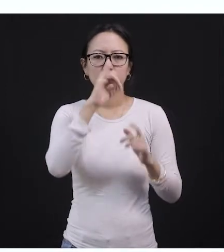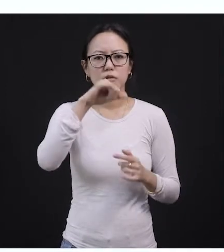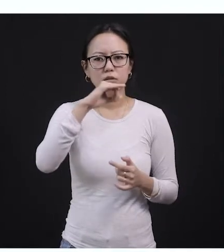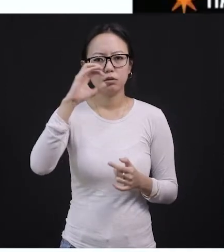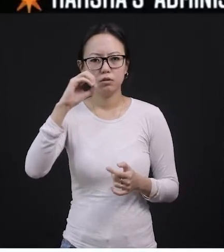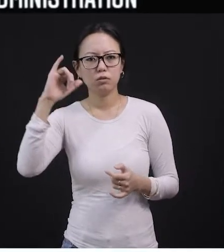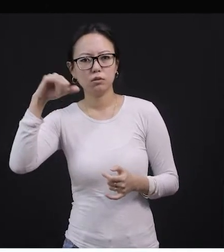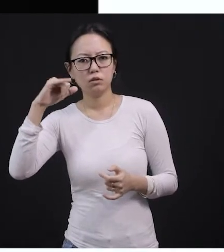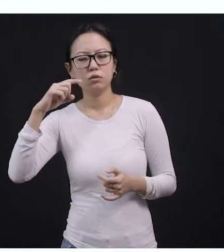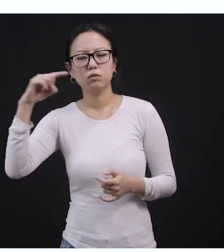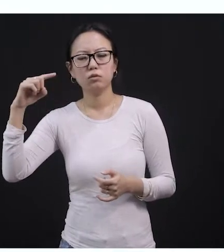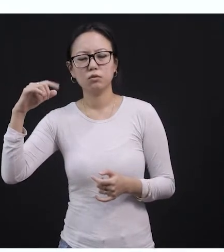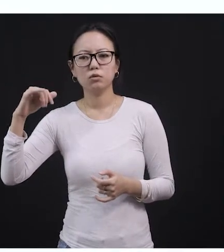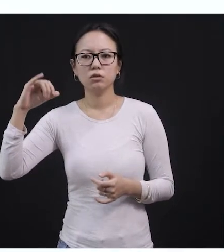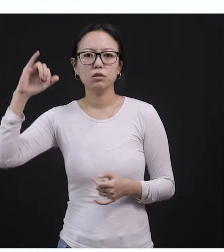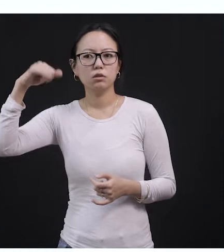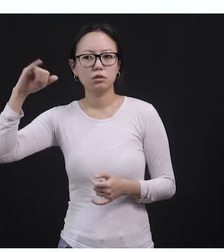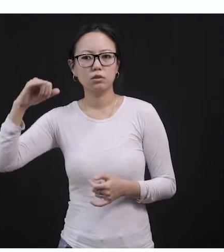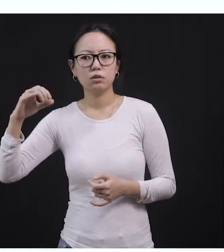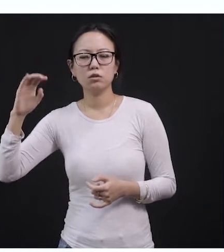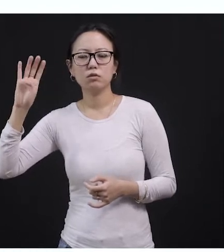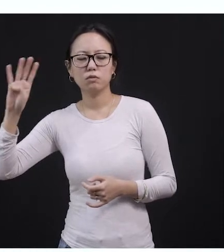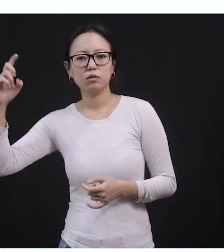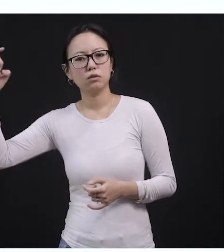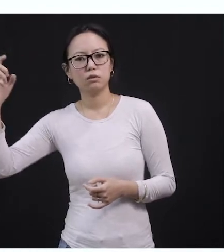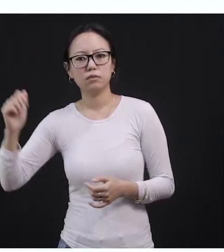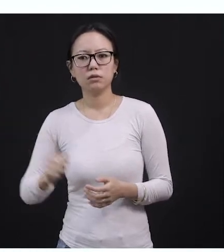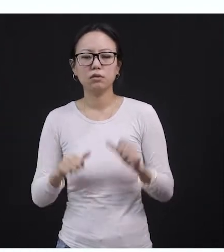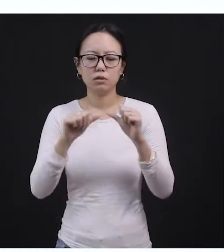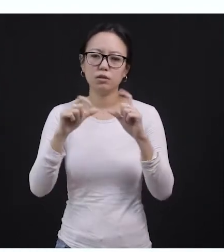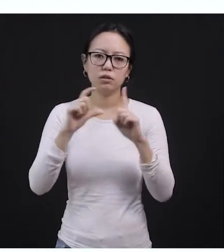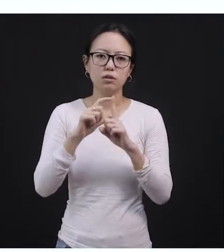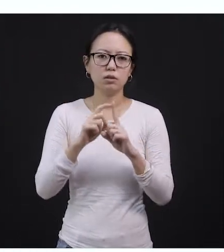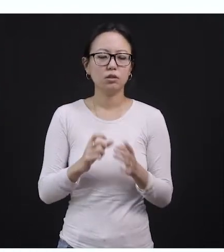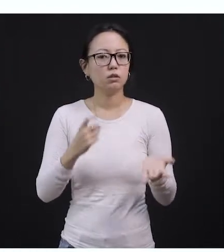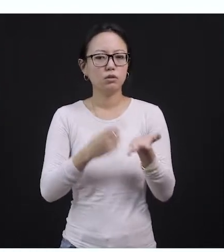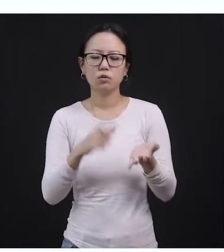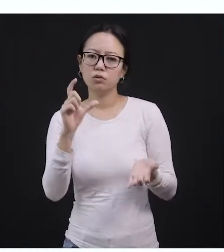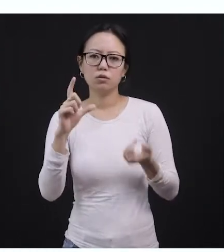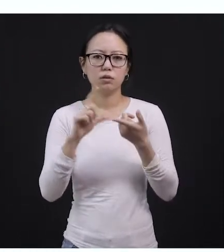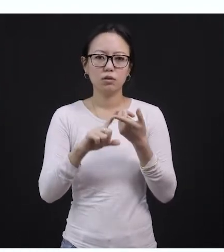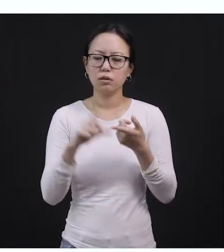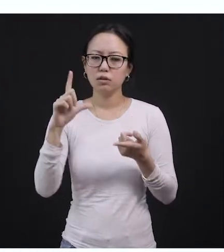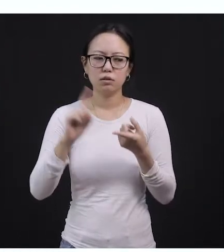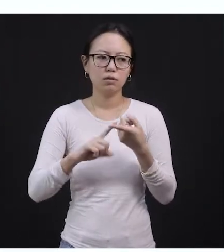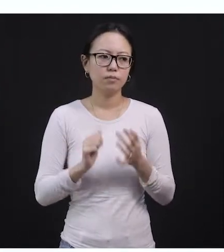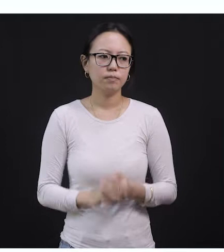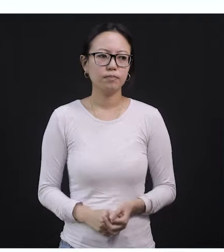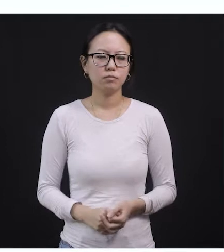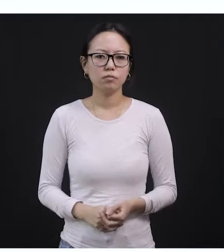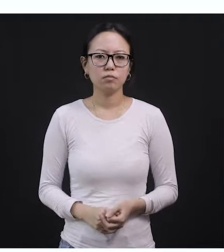647 AD. Now here in this lesson, you are going to learn about Harsha's